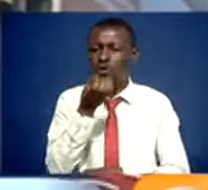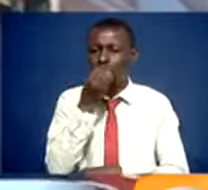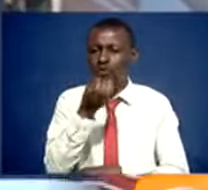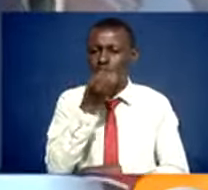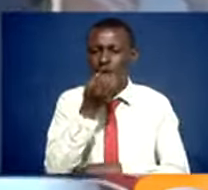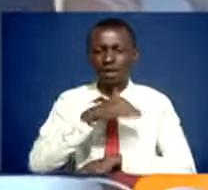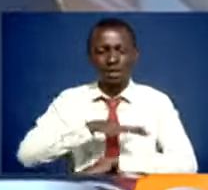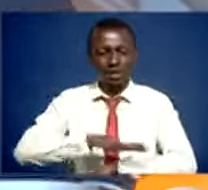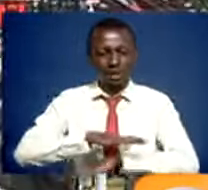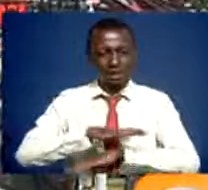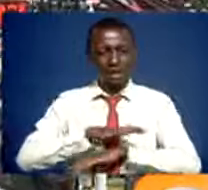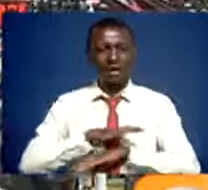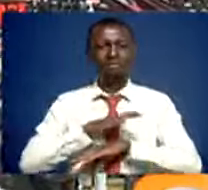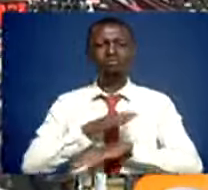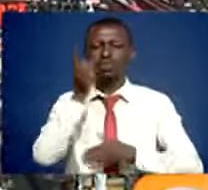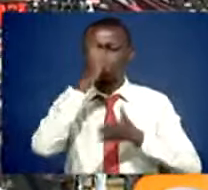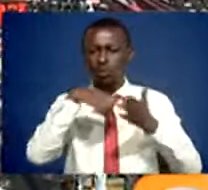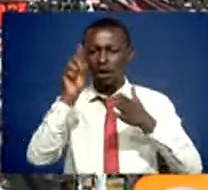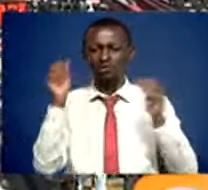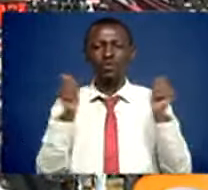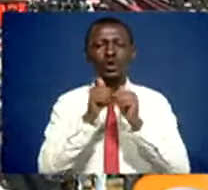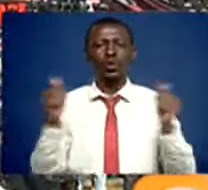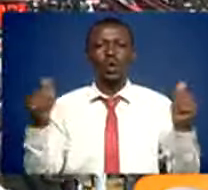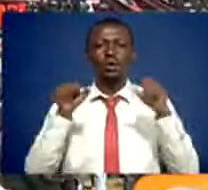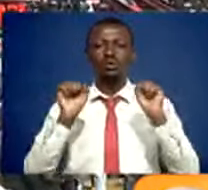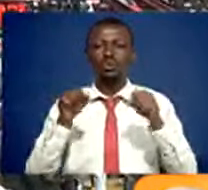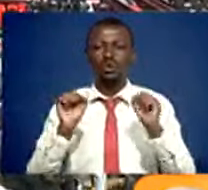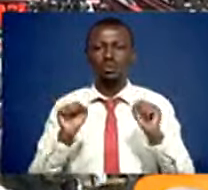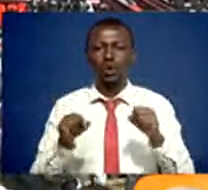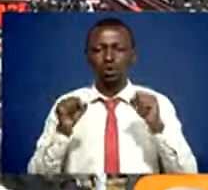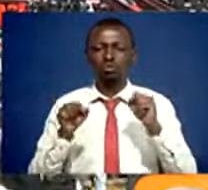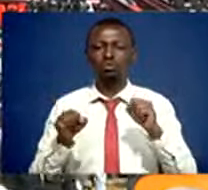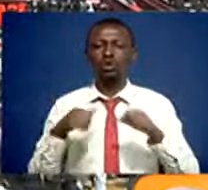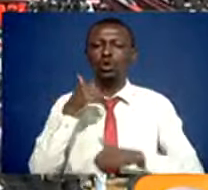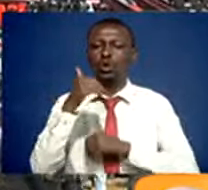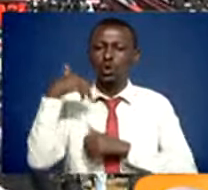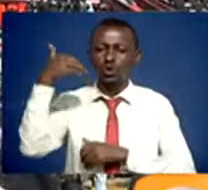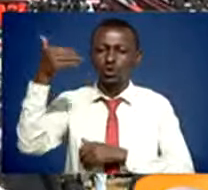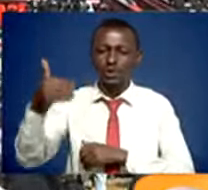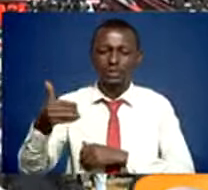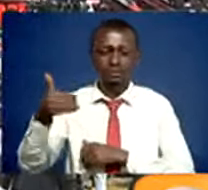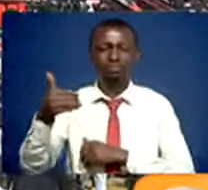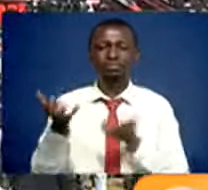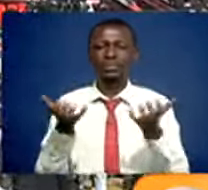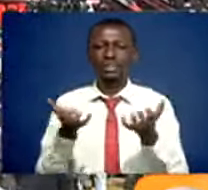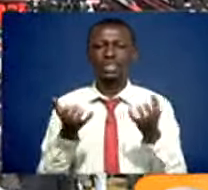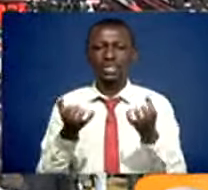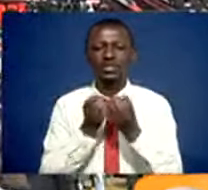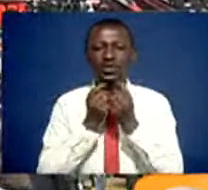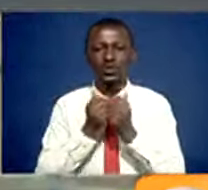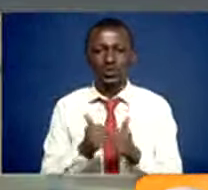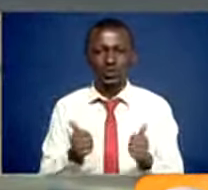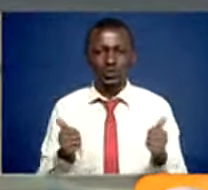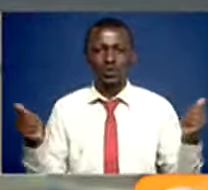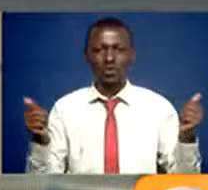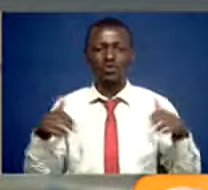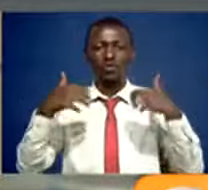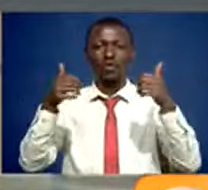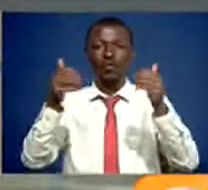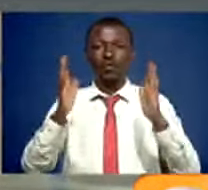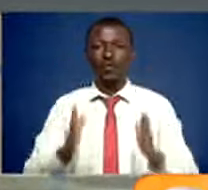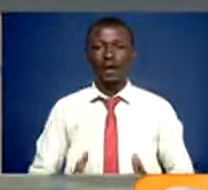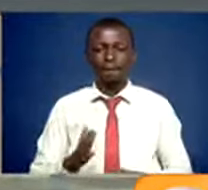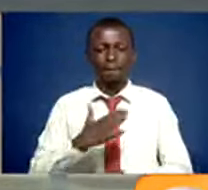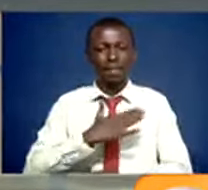food to meet their national health and other daily needs. Against many odds, our farmers